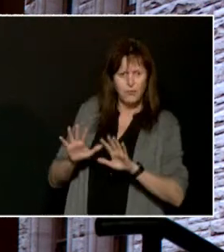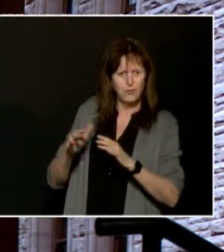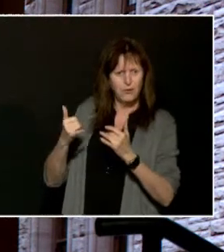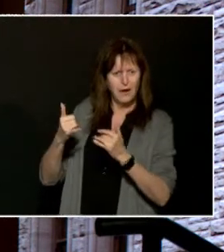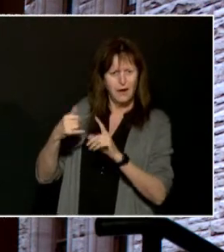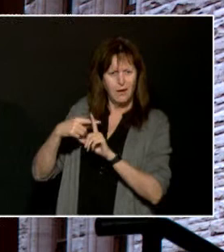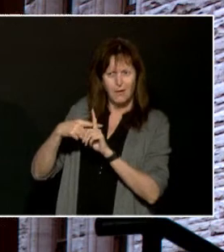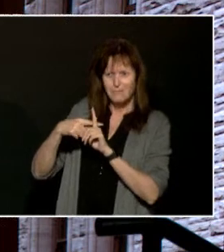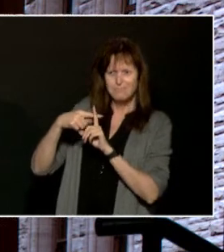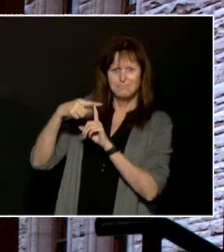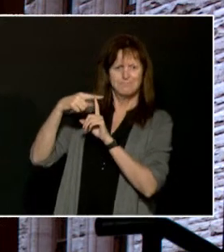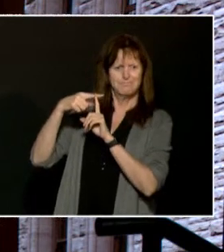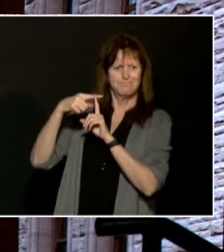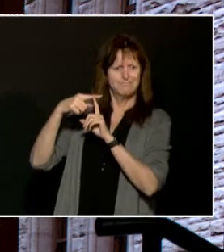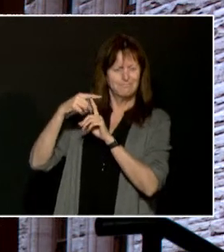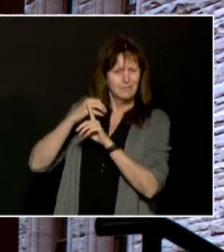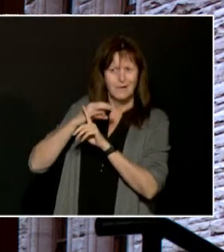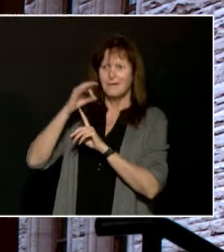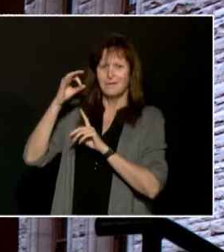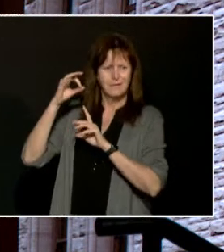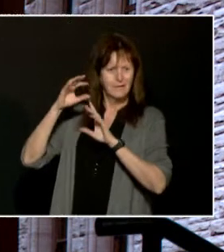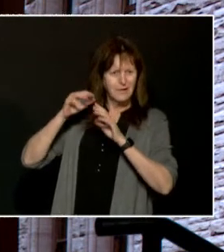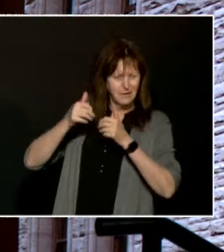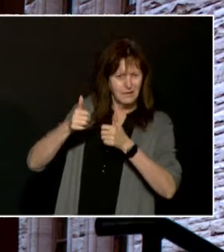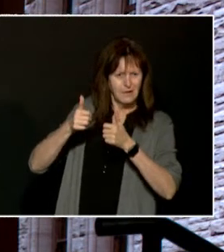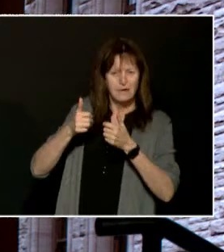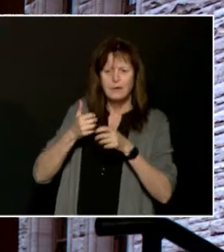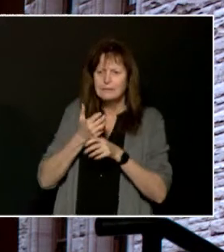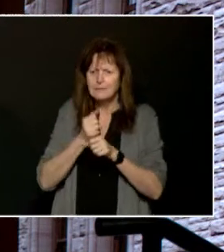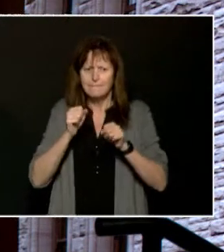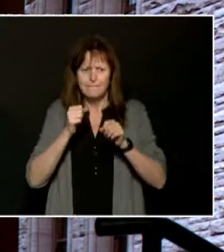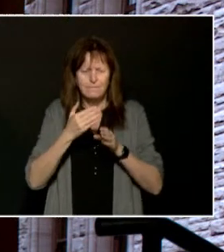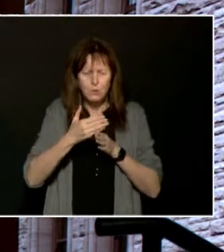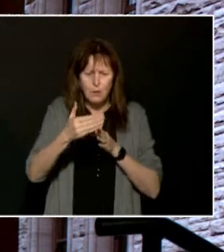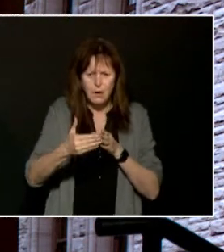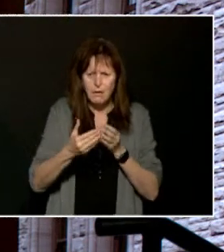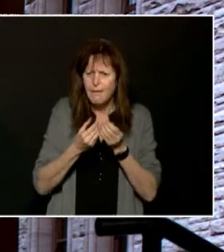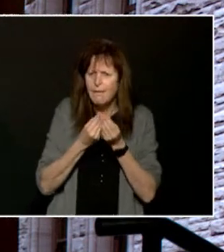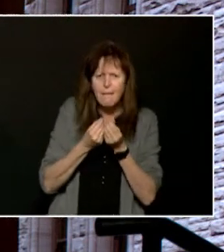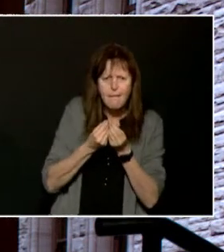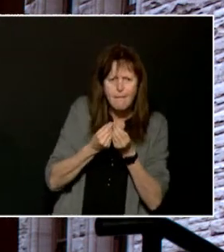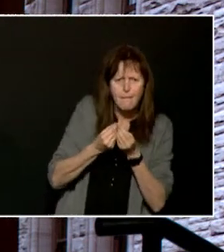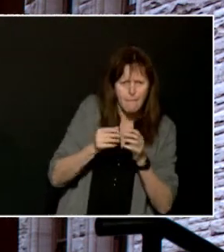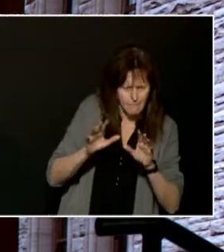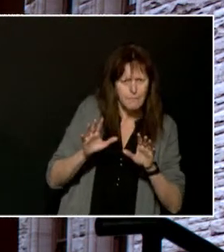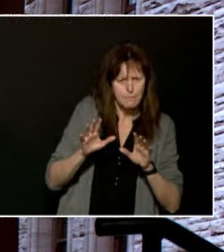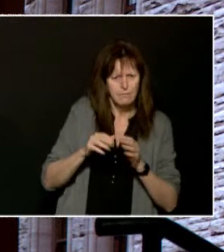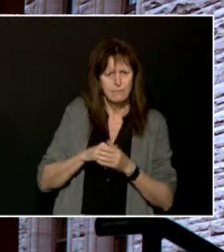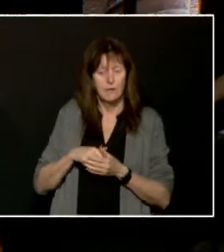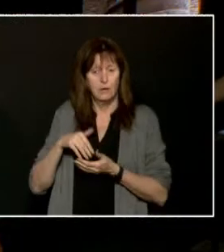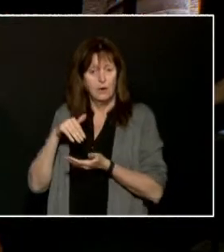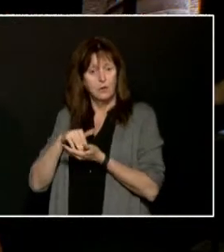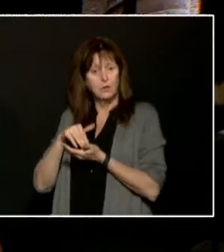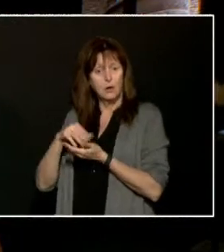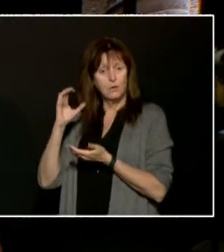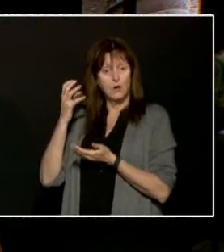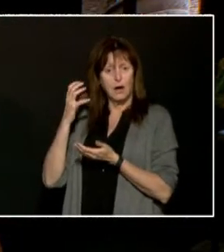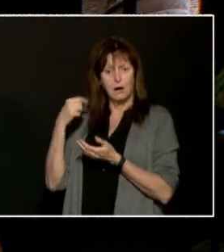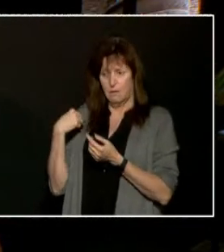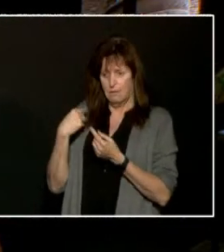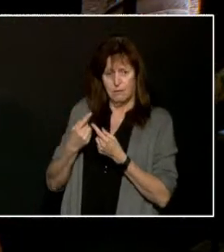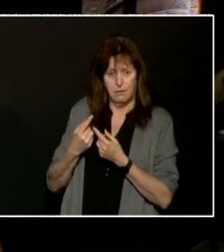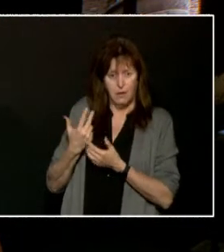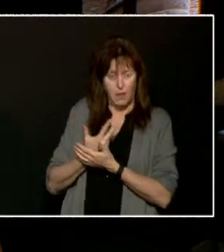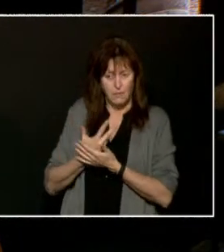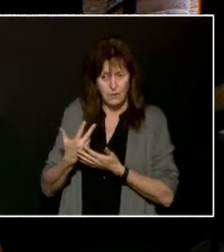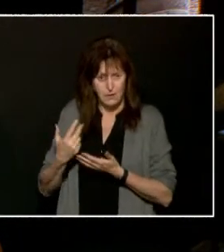weekend coming up. And so it's great to have Dr. Brown back with us. It's been a 3-week period to come back and to